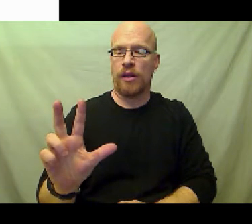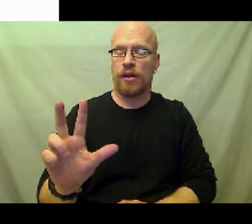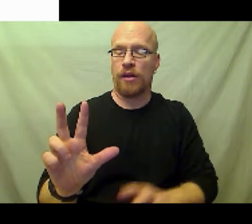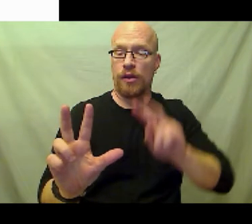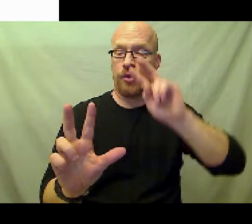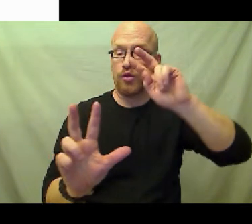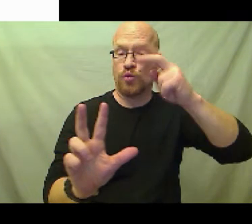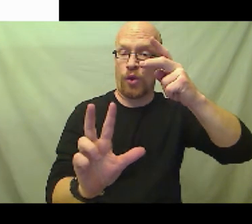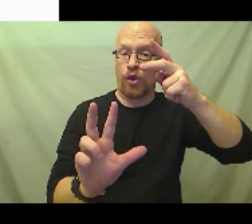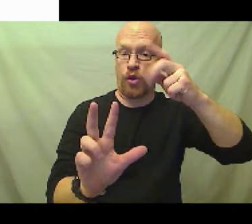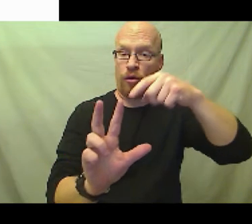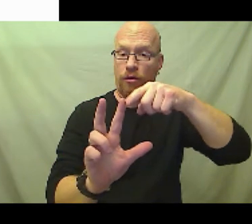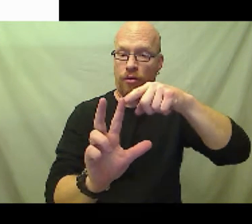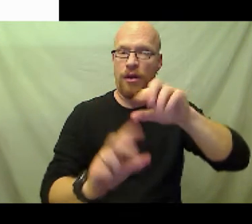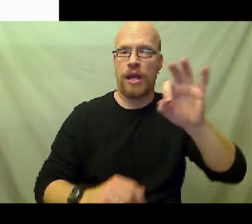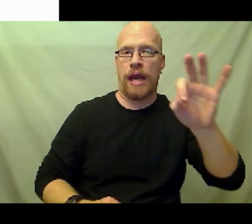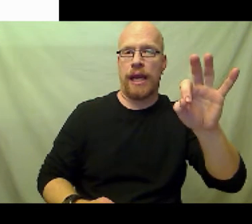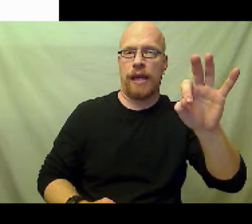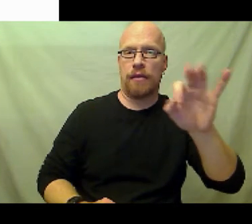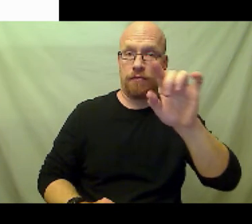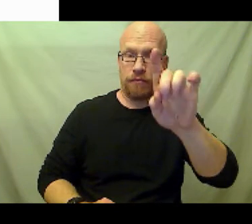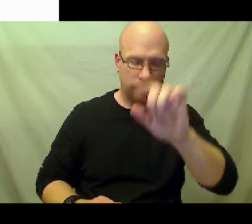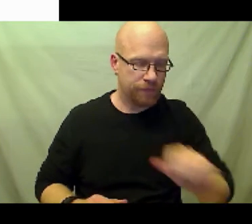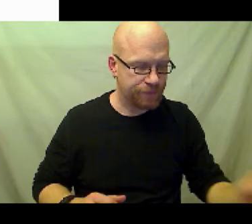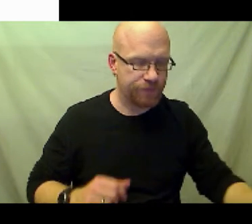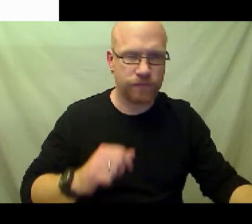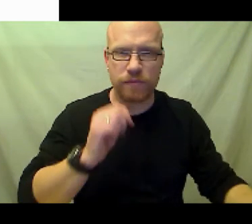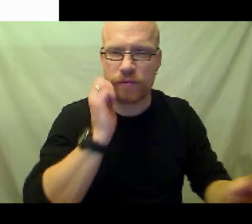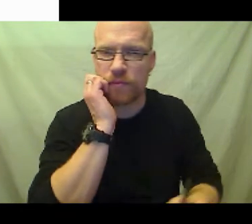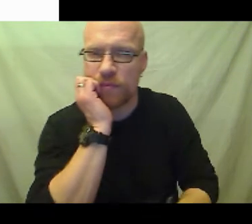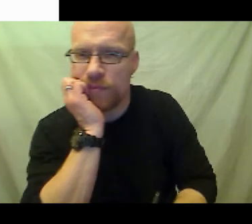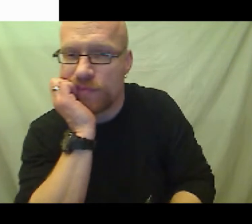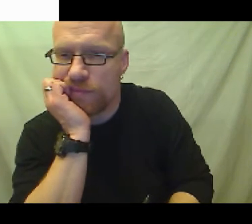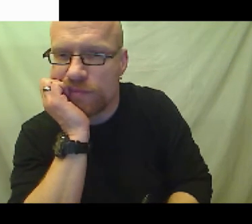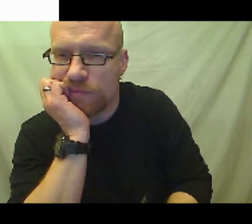So 6 divided by 2 is 3. 3 squared is 9.